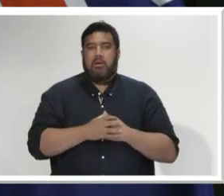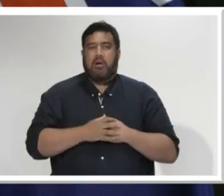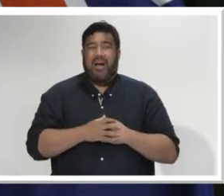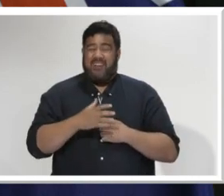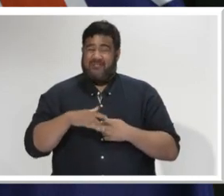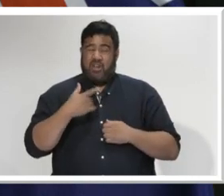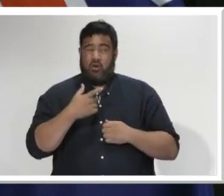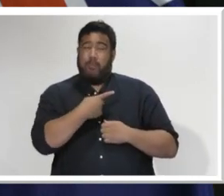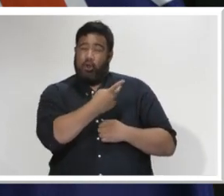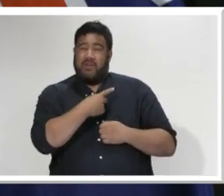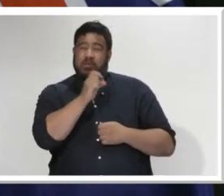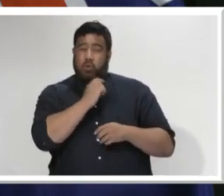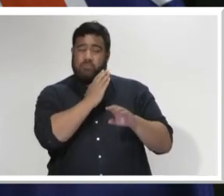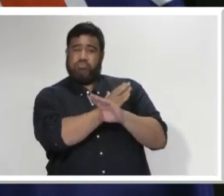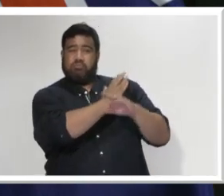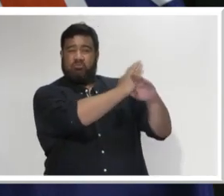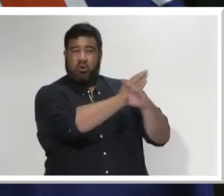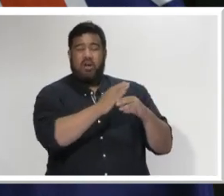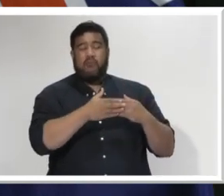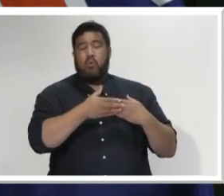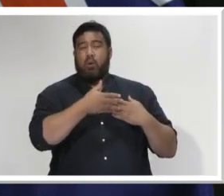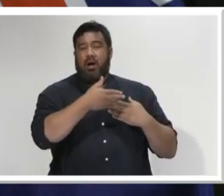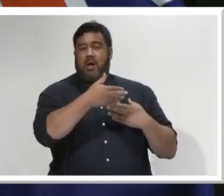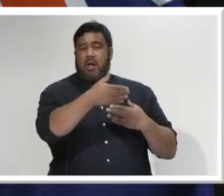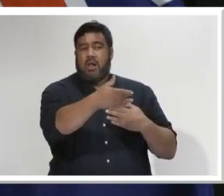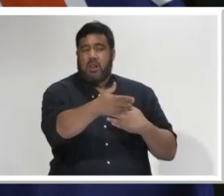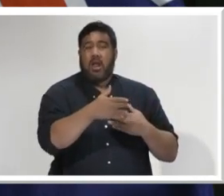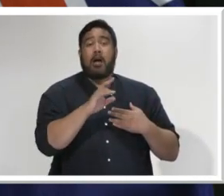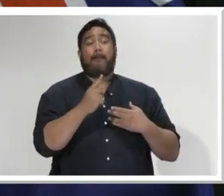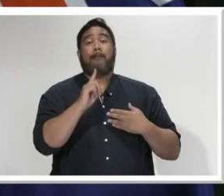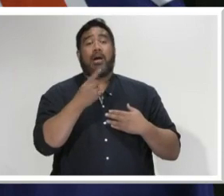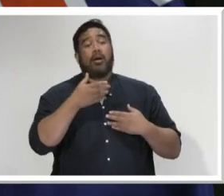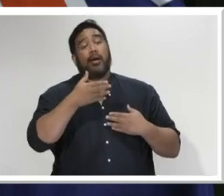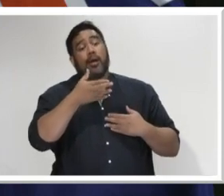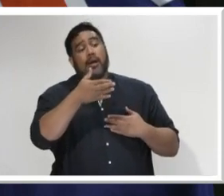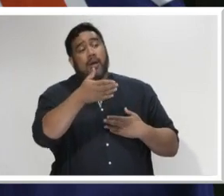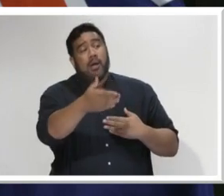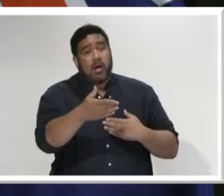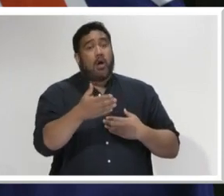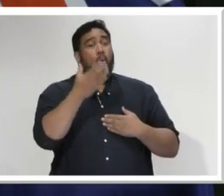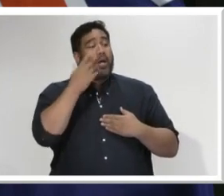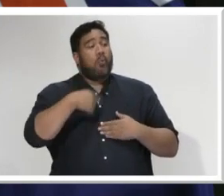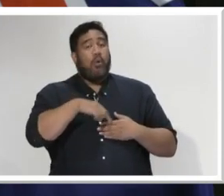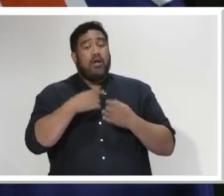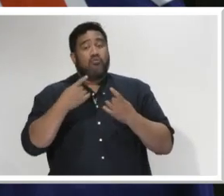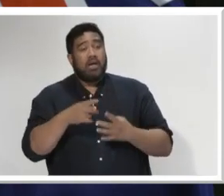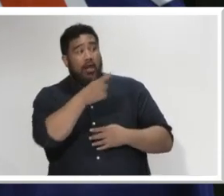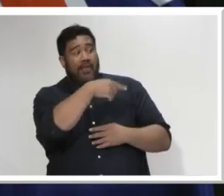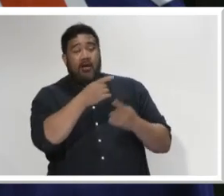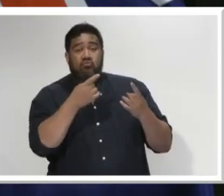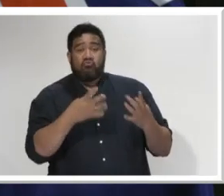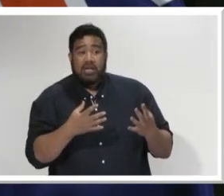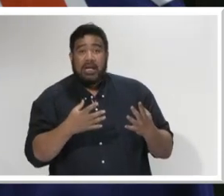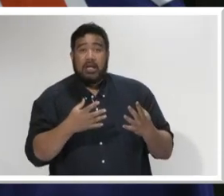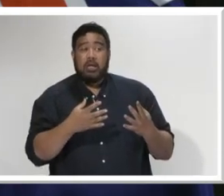will be present for a long time, so it becomes whether or not there's anything we can build into those border restrictions that take into account our goals to keep